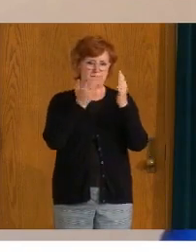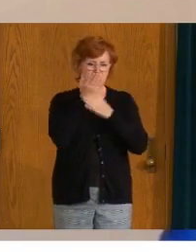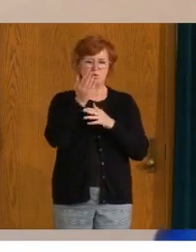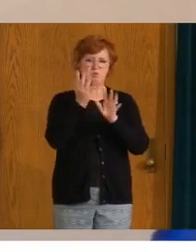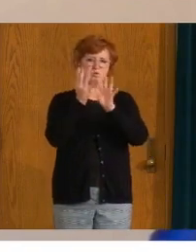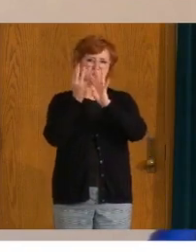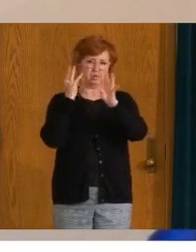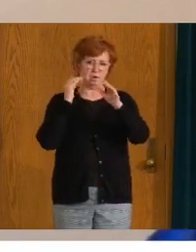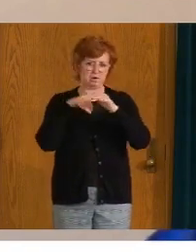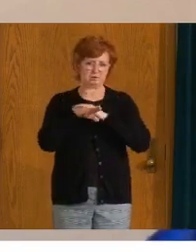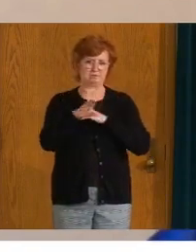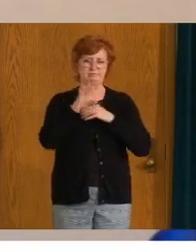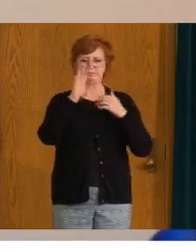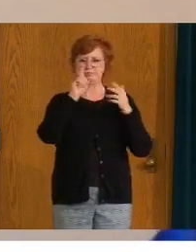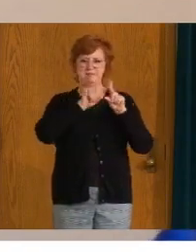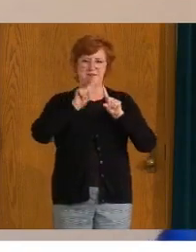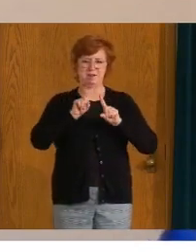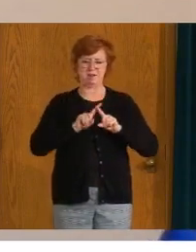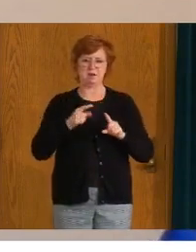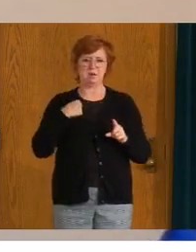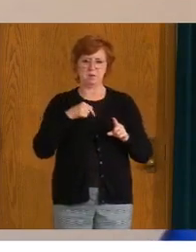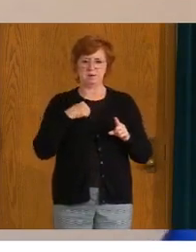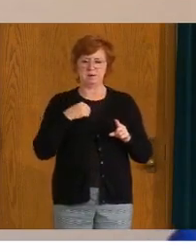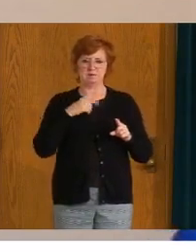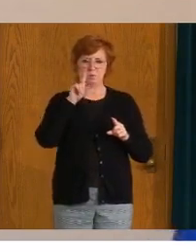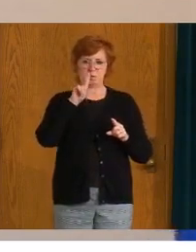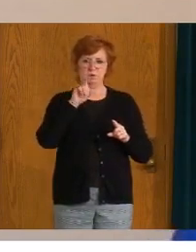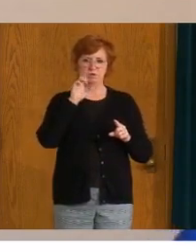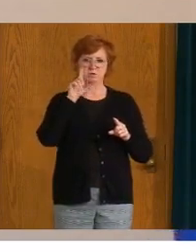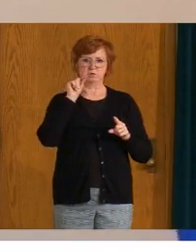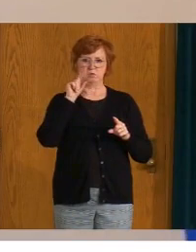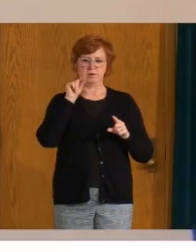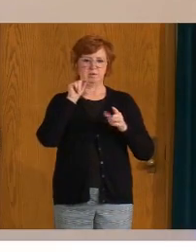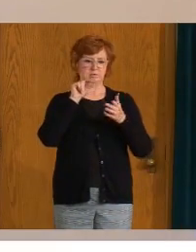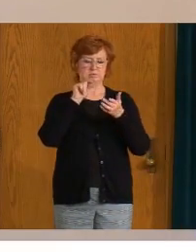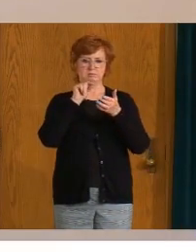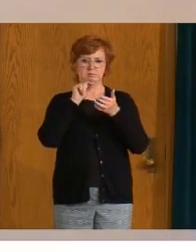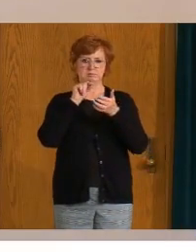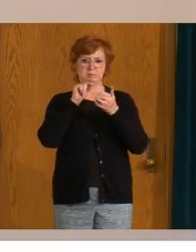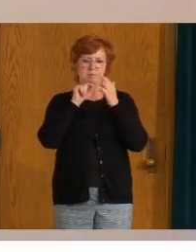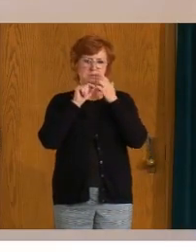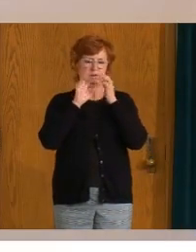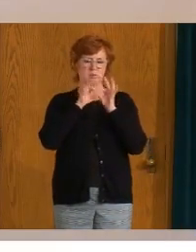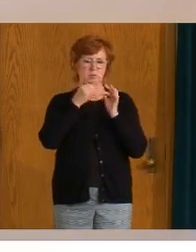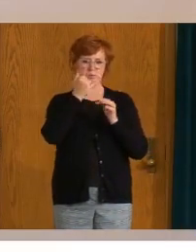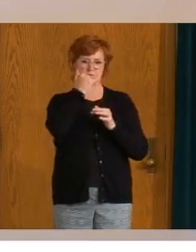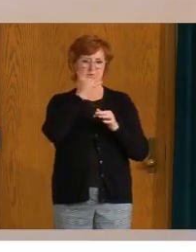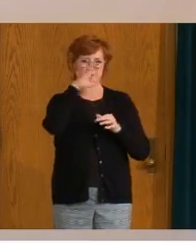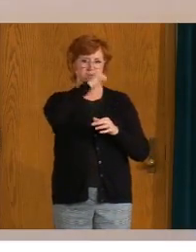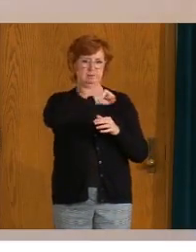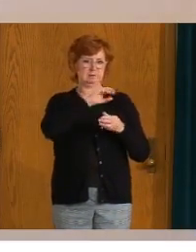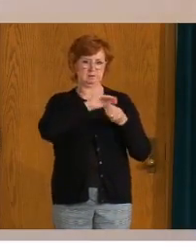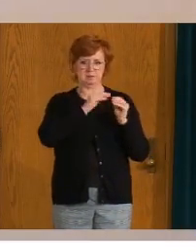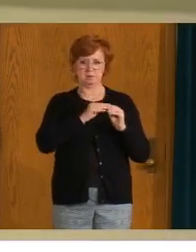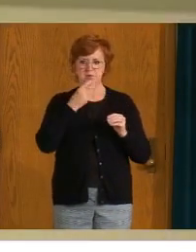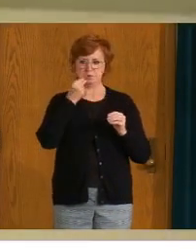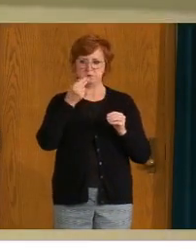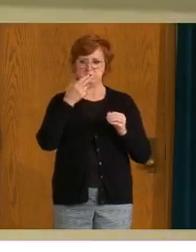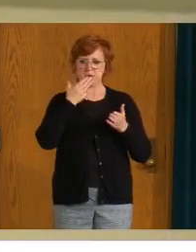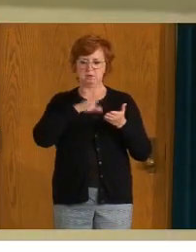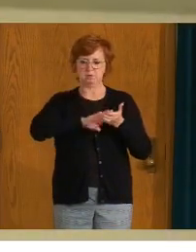as many mechanisms as we can to deliver those vaccines. I don't know if Derek, if you had anything else you wanted to add? I don't think so, Scott. Thank